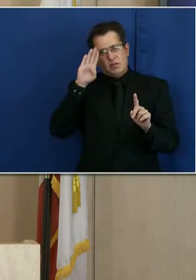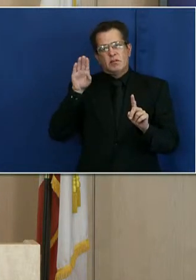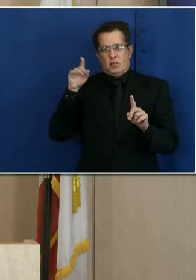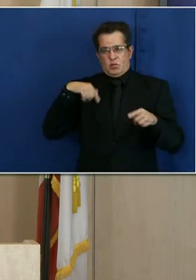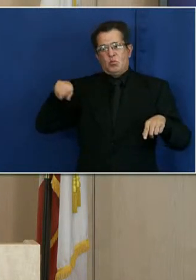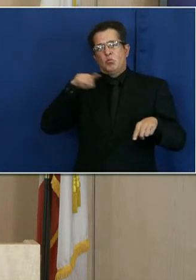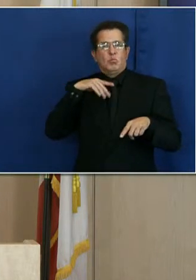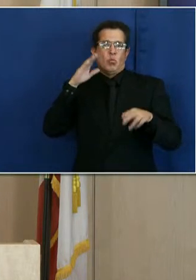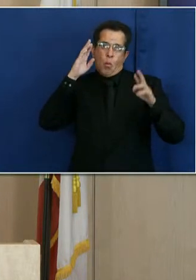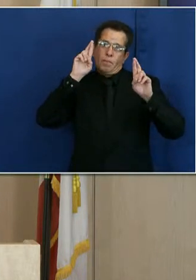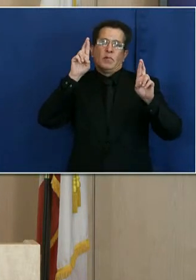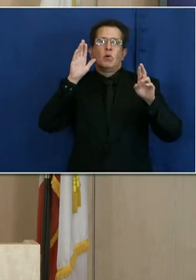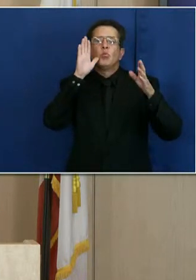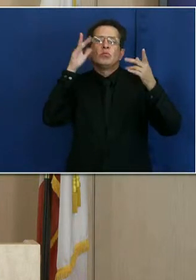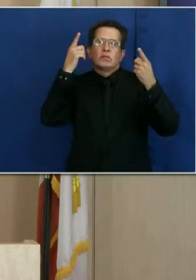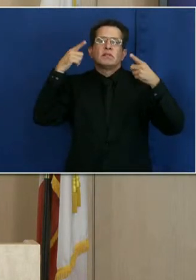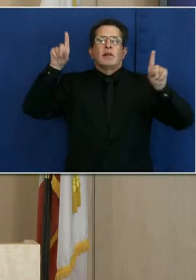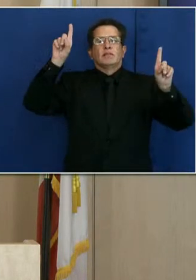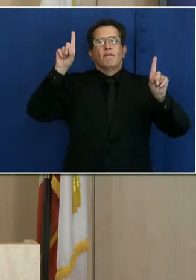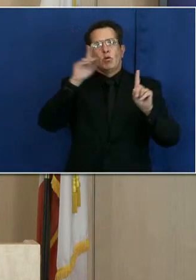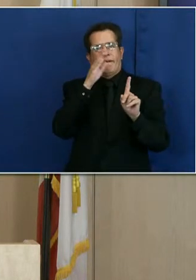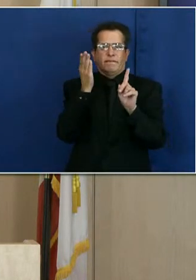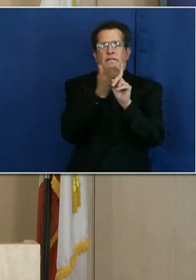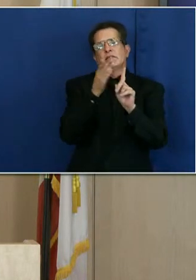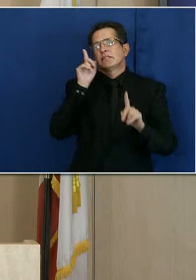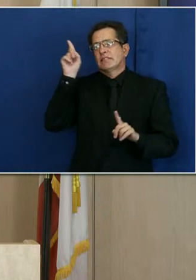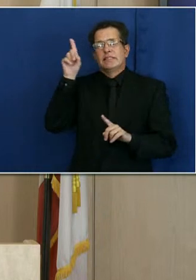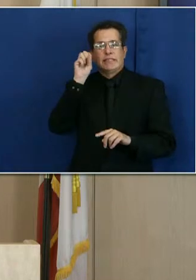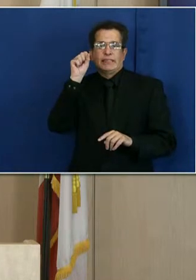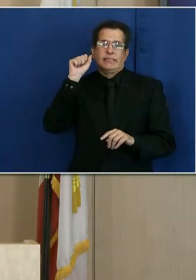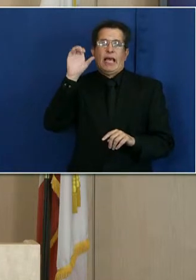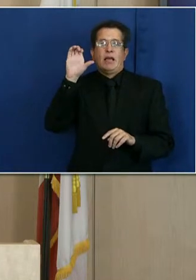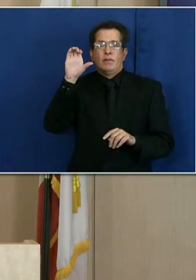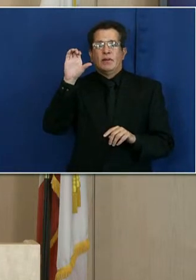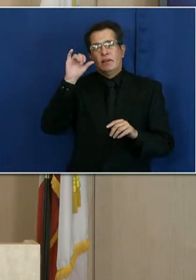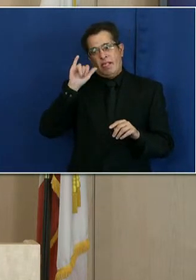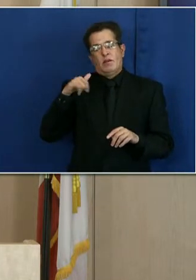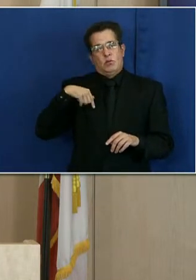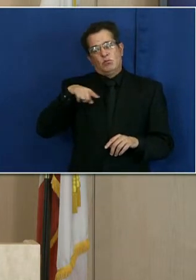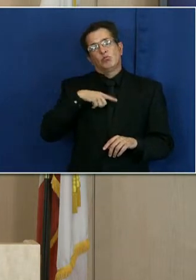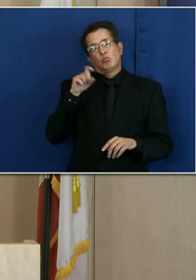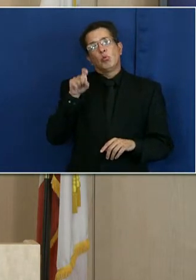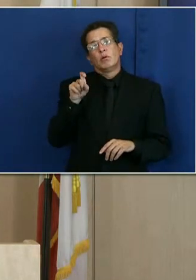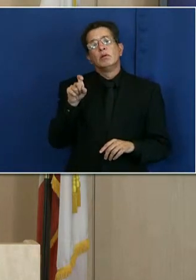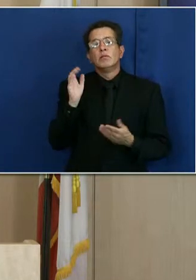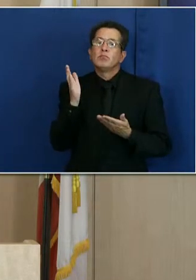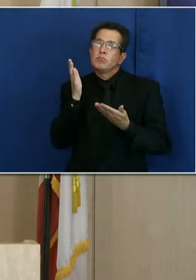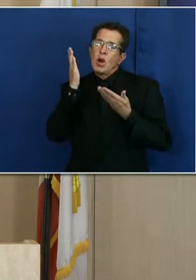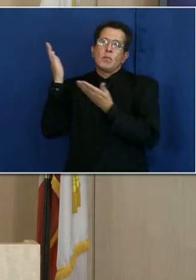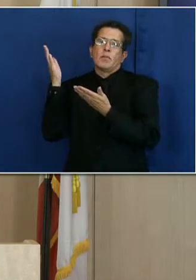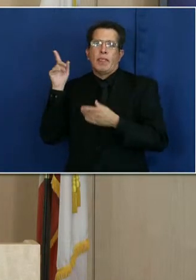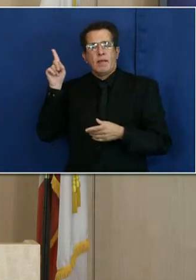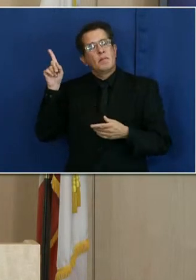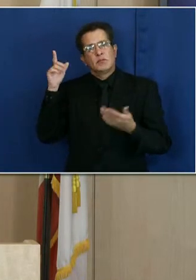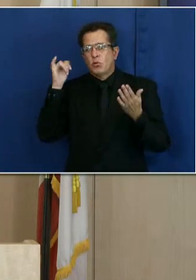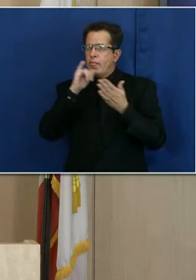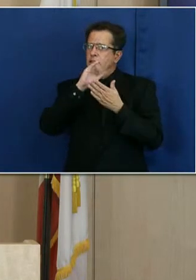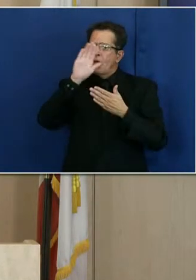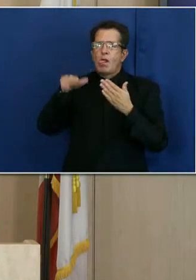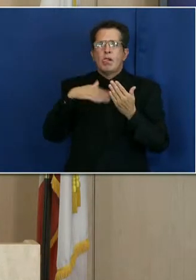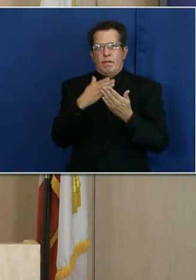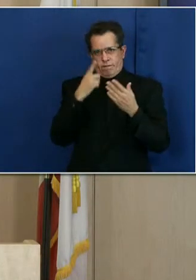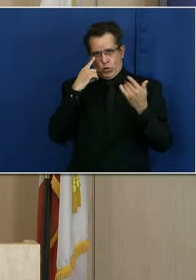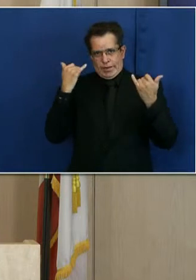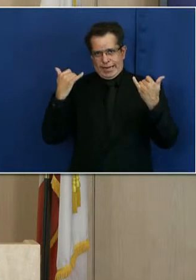be successful in convincing the folks up in Sacramento that there is justification. That concludes our questions for